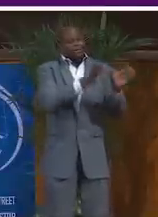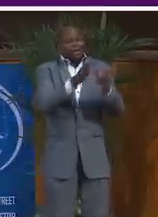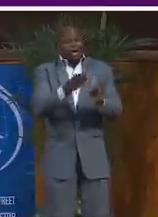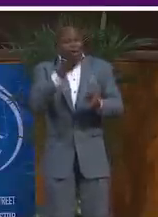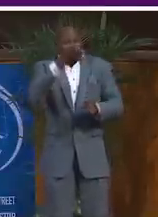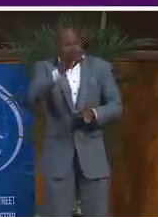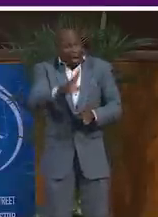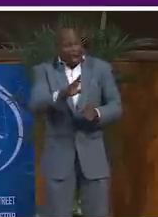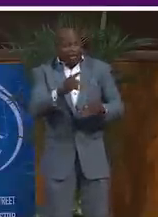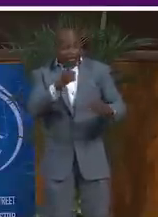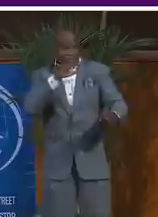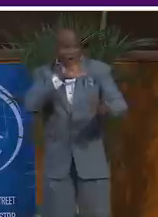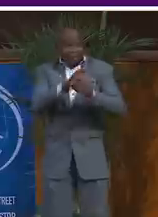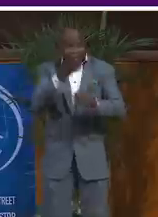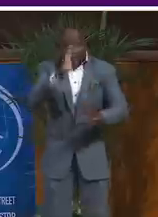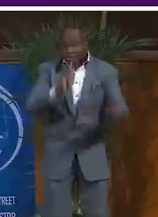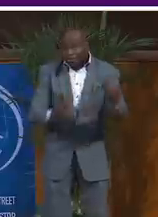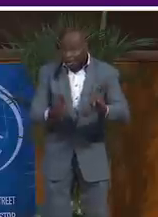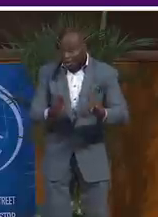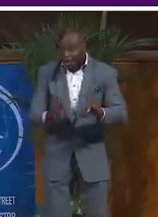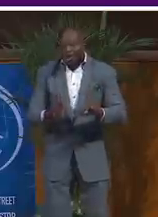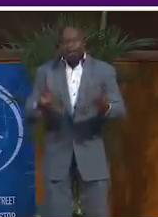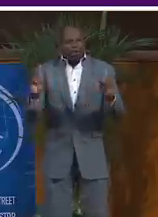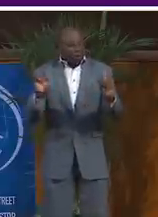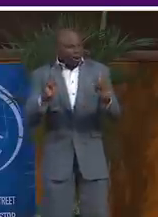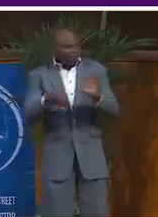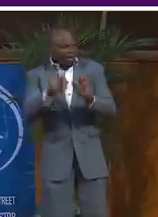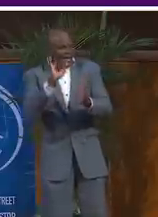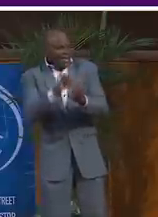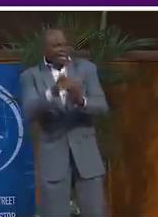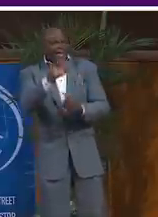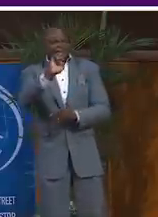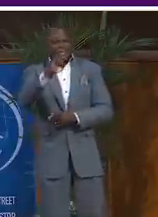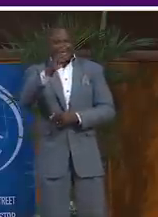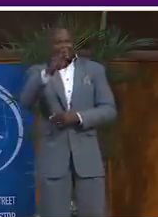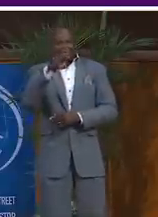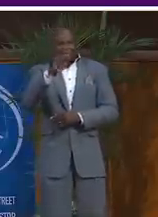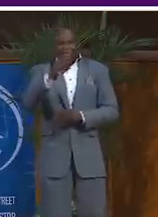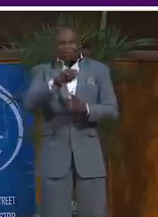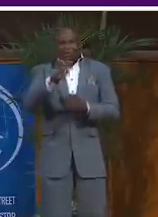God's covenant with God's people, that's Exodus through Malachi.